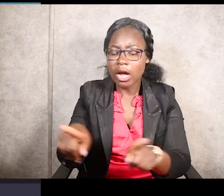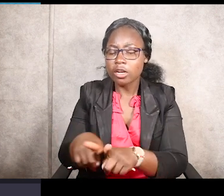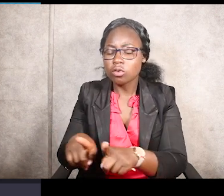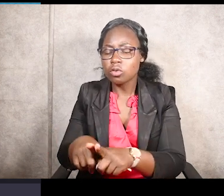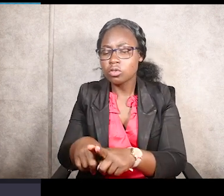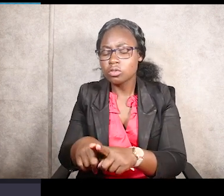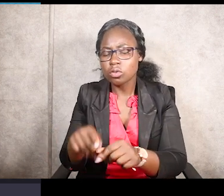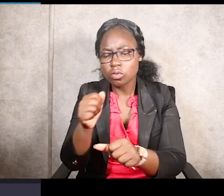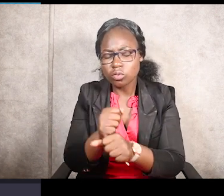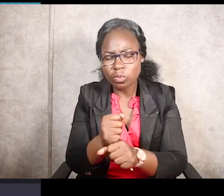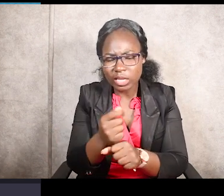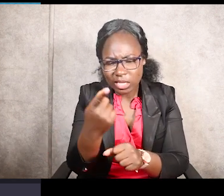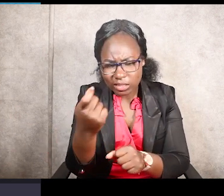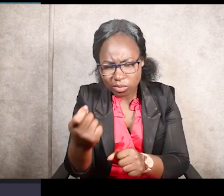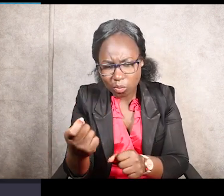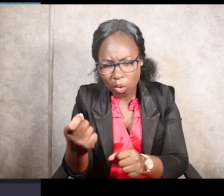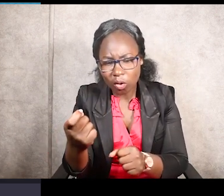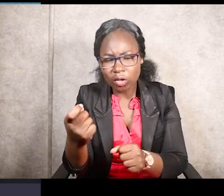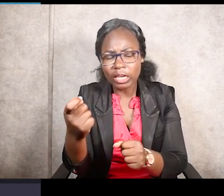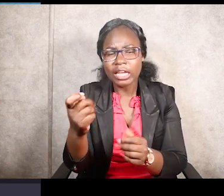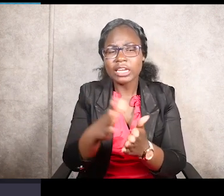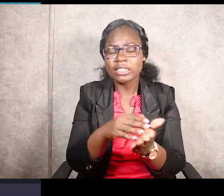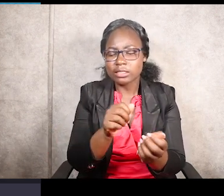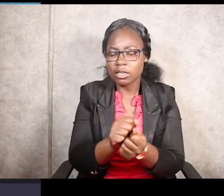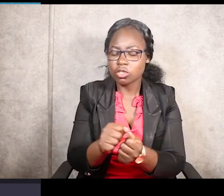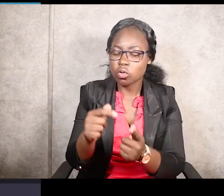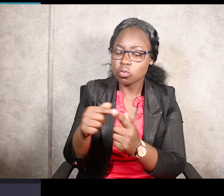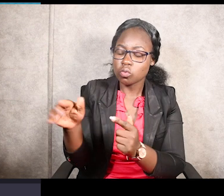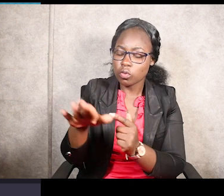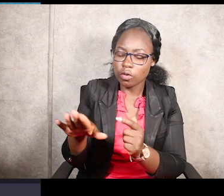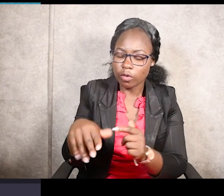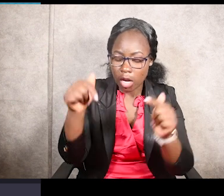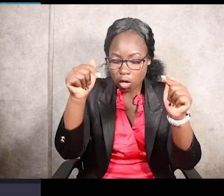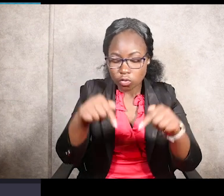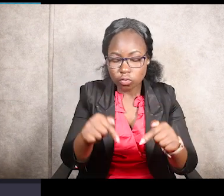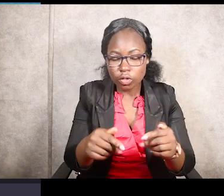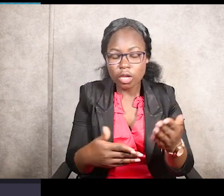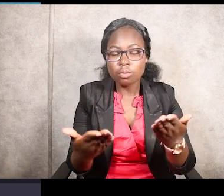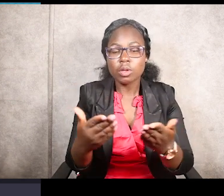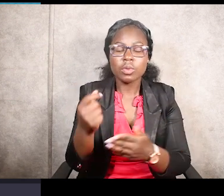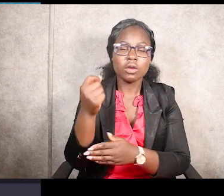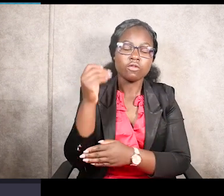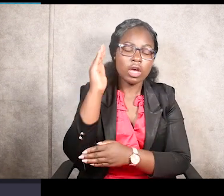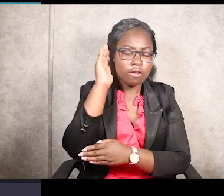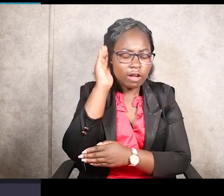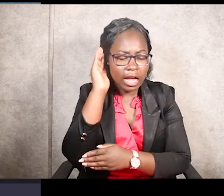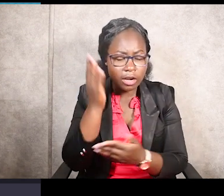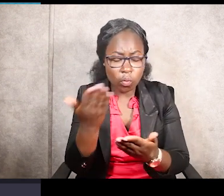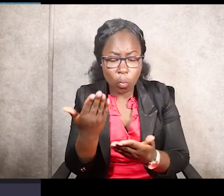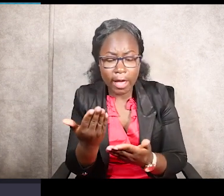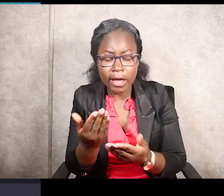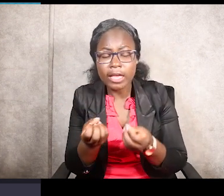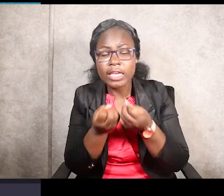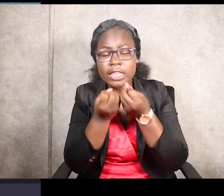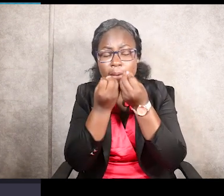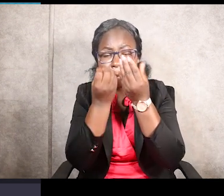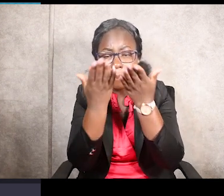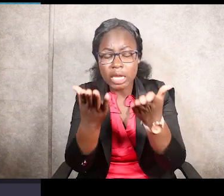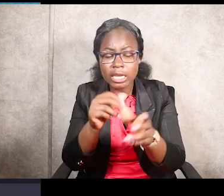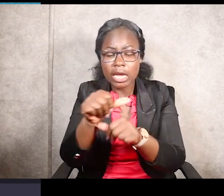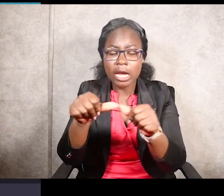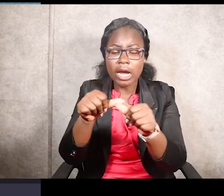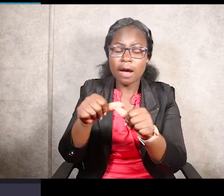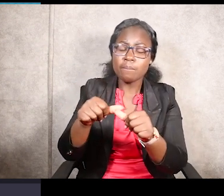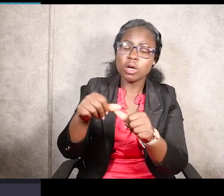less harm to the environment. So nowadays, probably you've heard about it in the media about